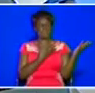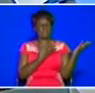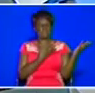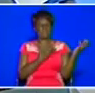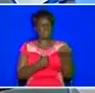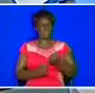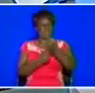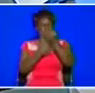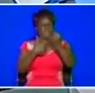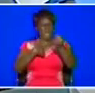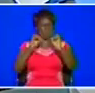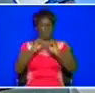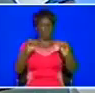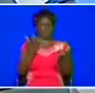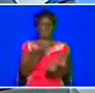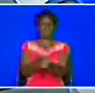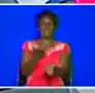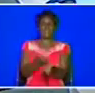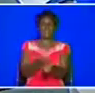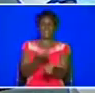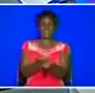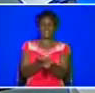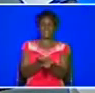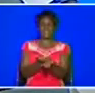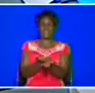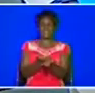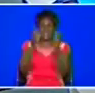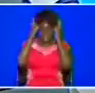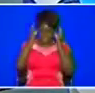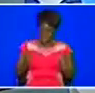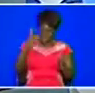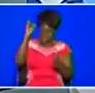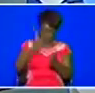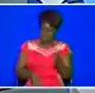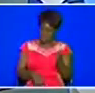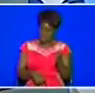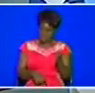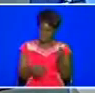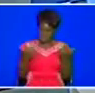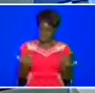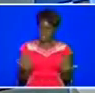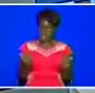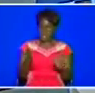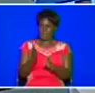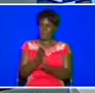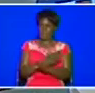It's not supported by the evidence that we reviewed. All right. So therefore, the verdict tonight is... The verdict tonight...